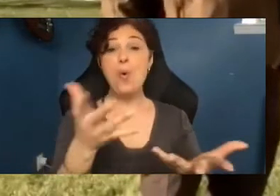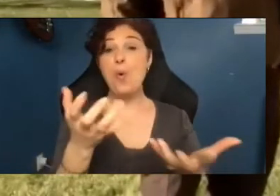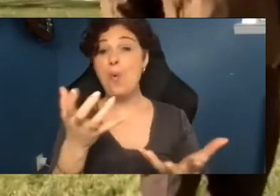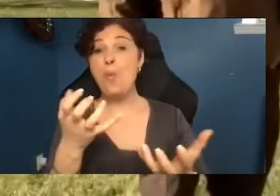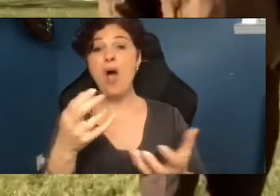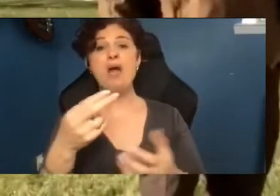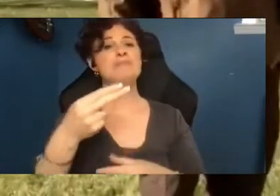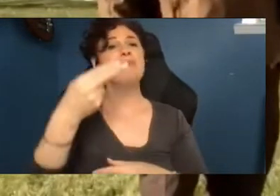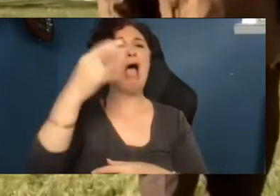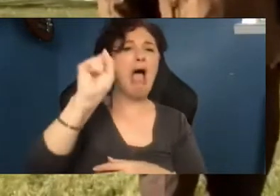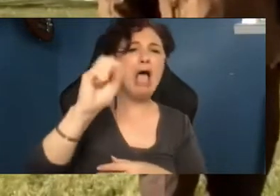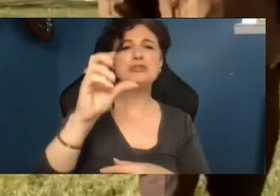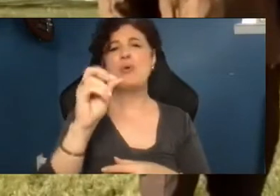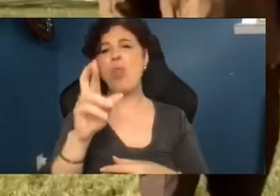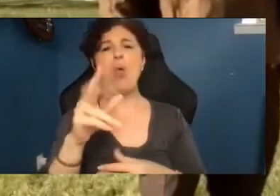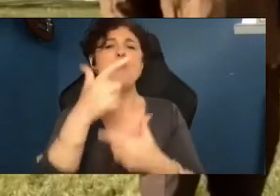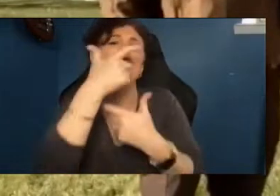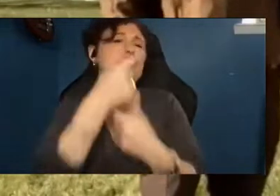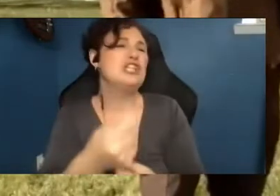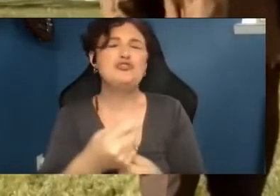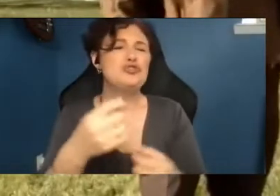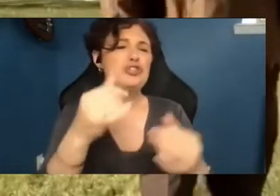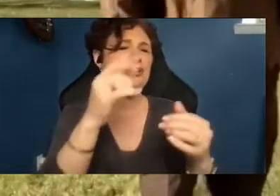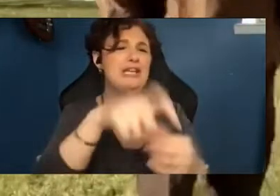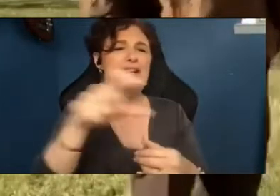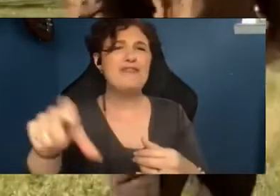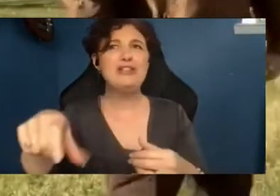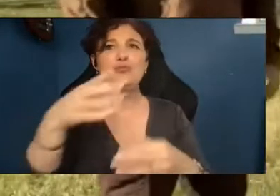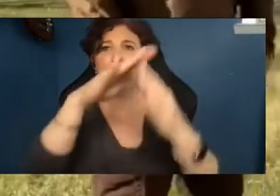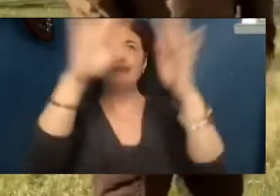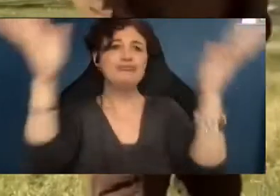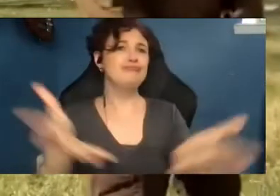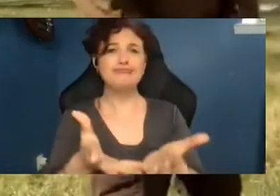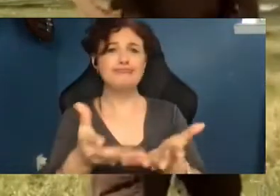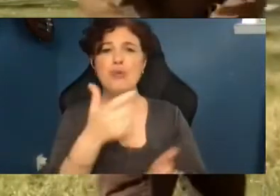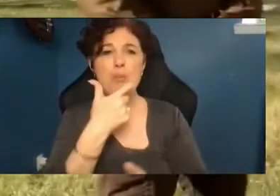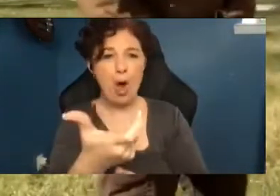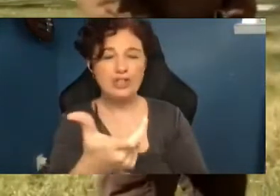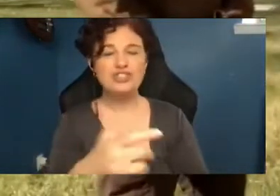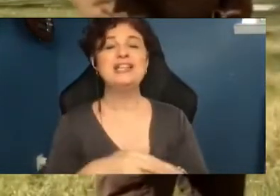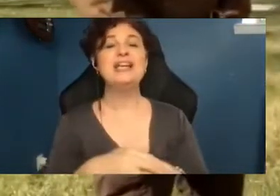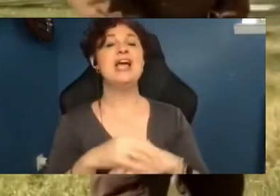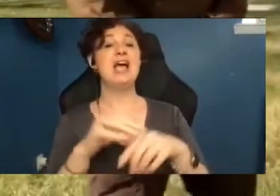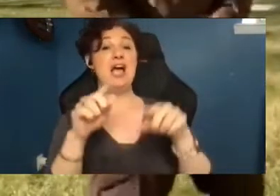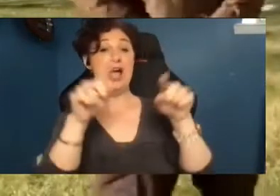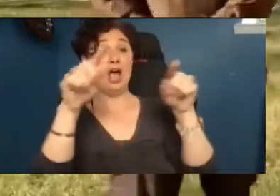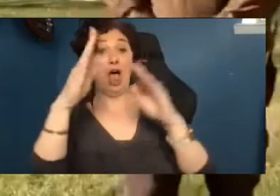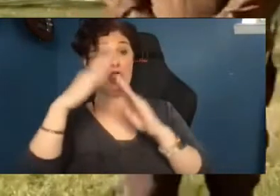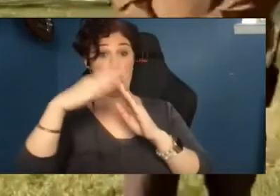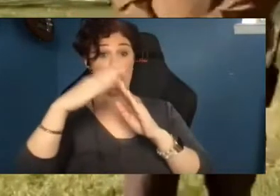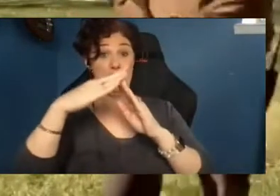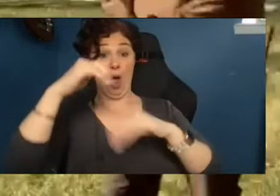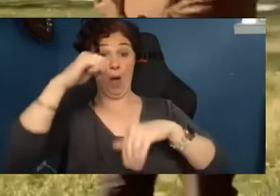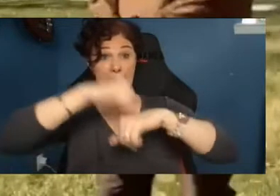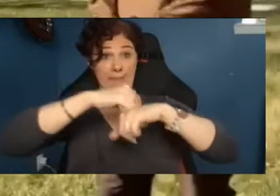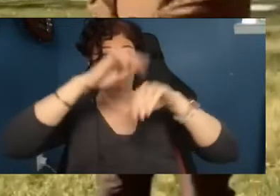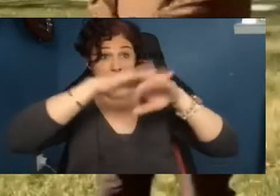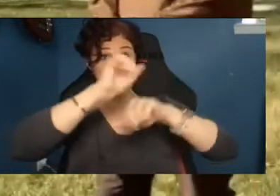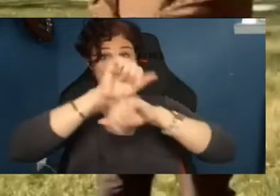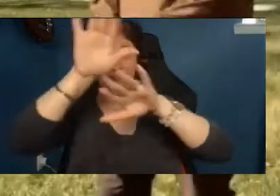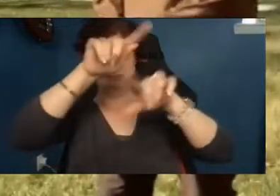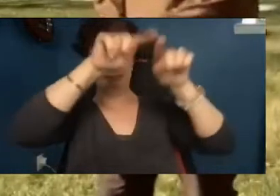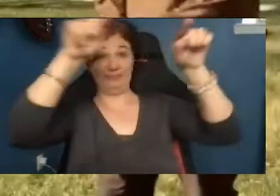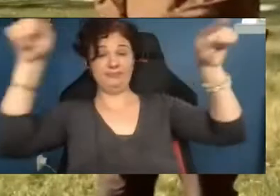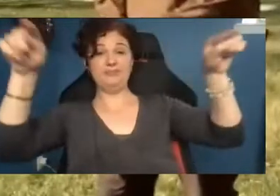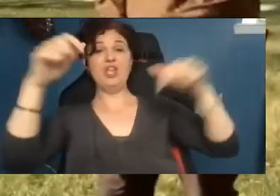in upper grade levels, or if you're just interested individuals somewhere in the world tuning in, on the tops of these cliffs is a traditional